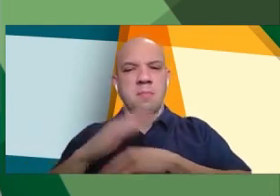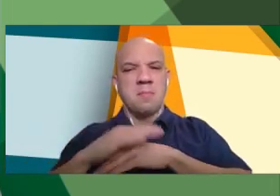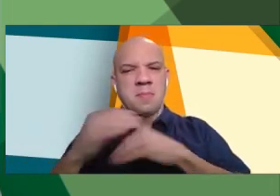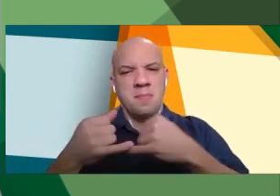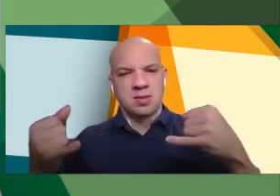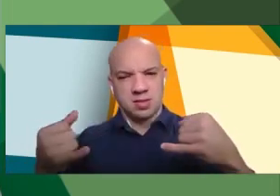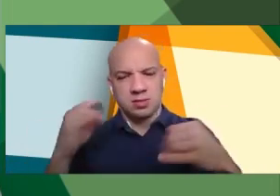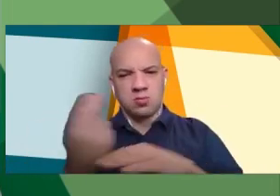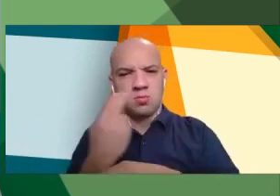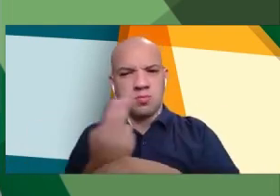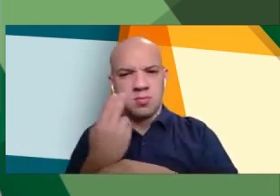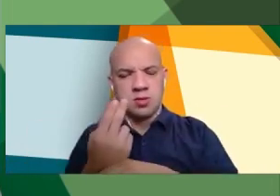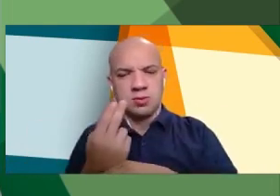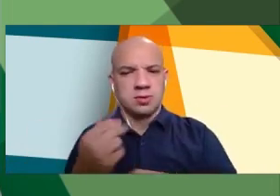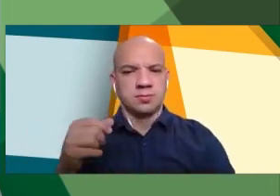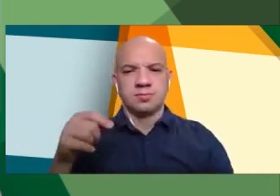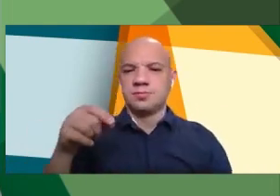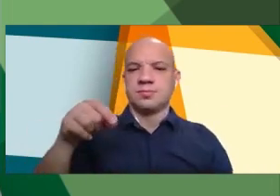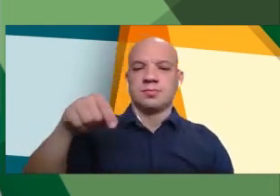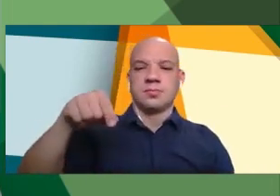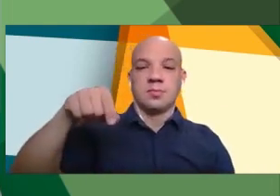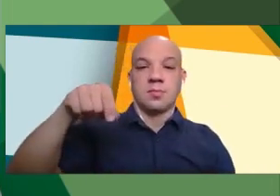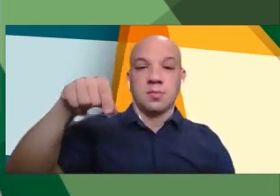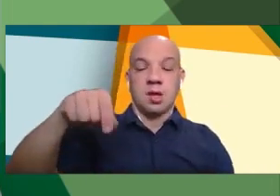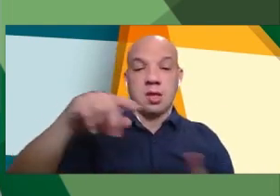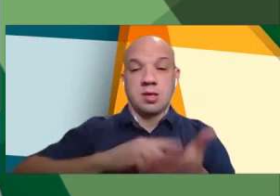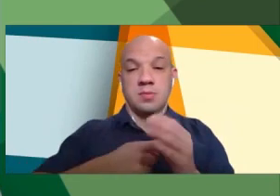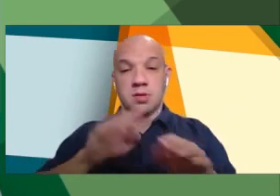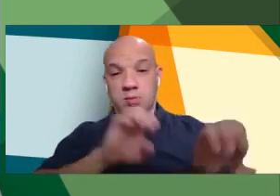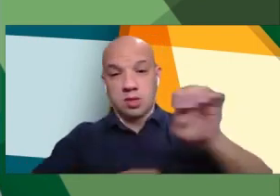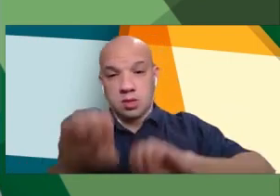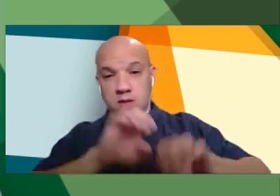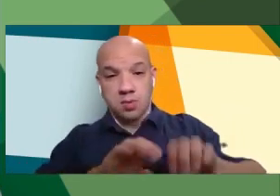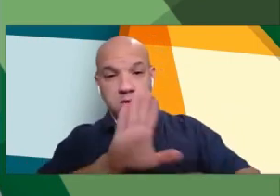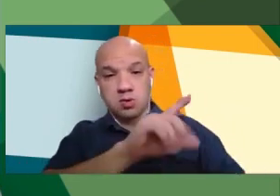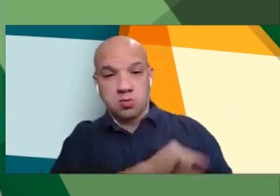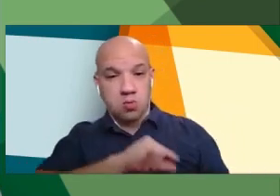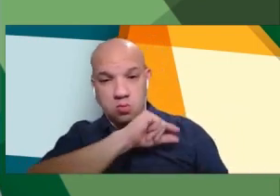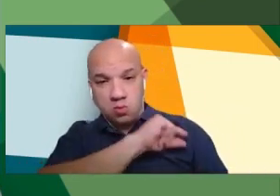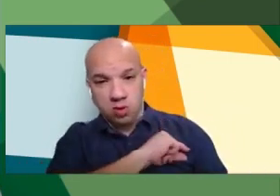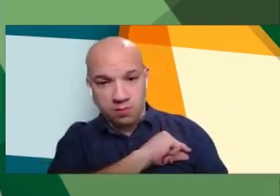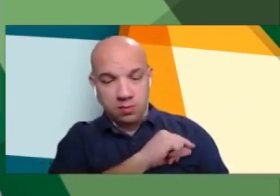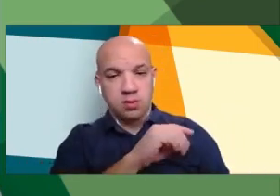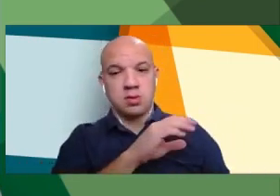methodology. This means that the proposers will be evaluated on their qualifications, on their technical